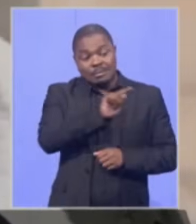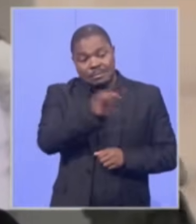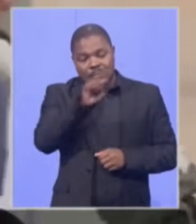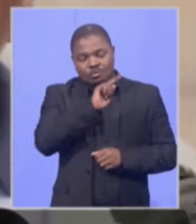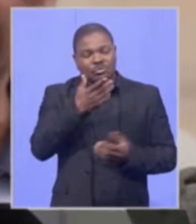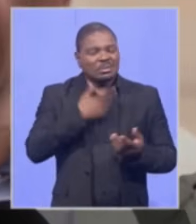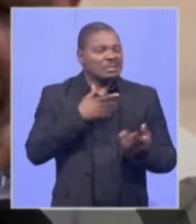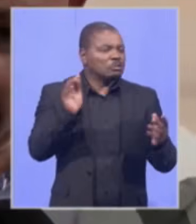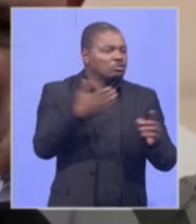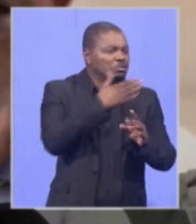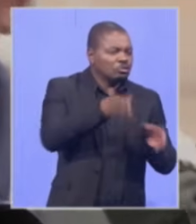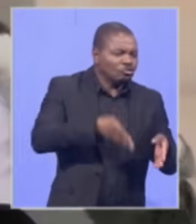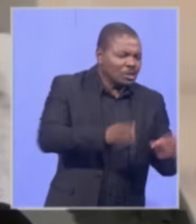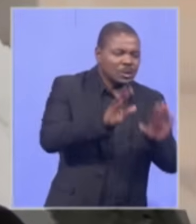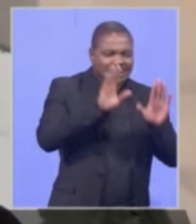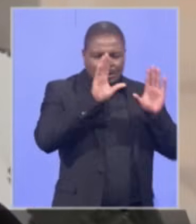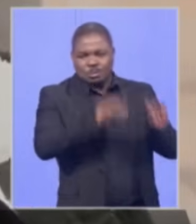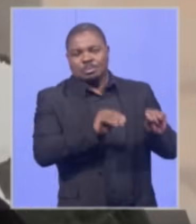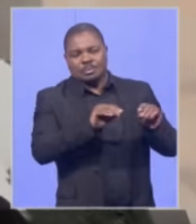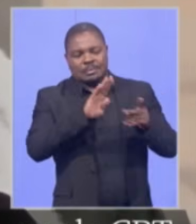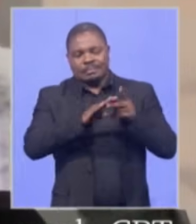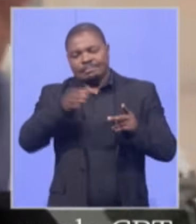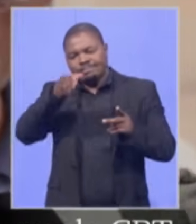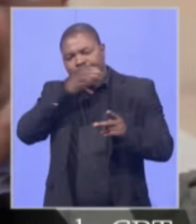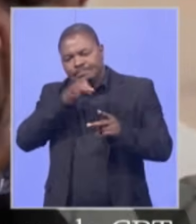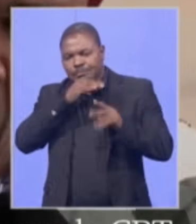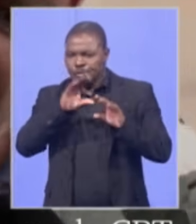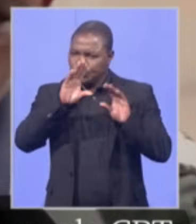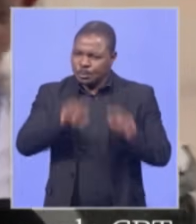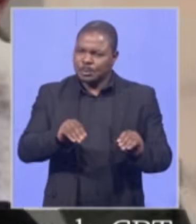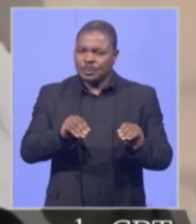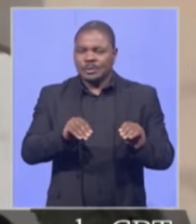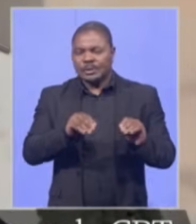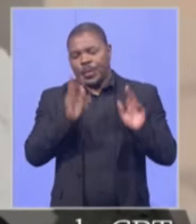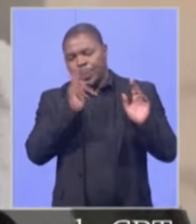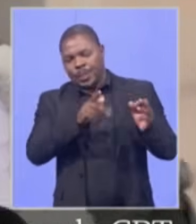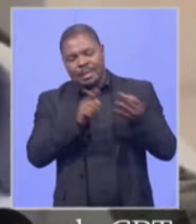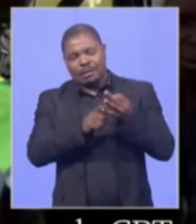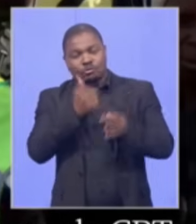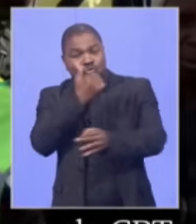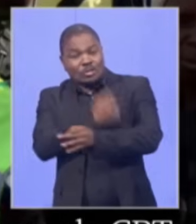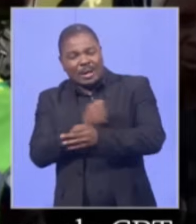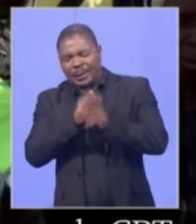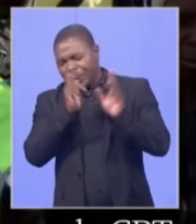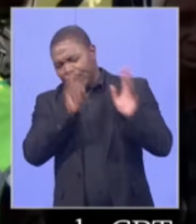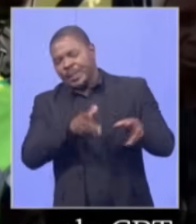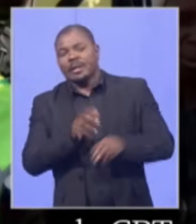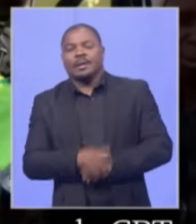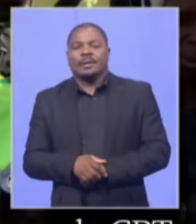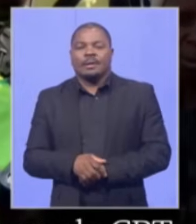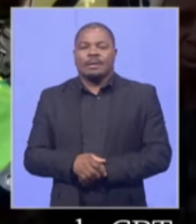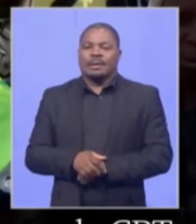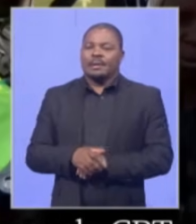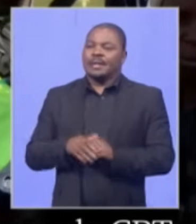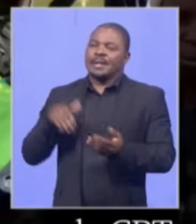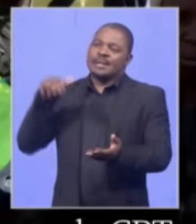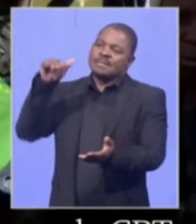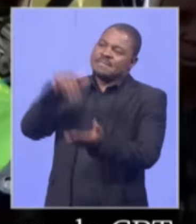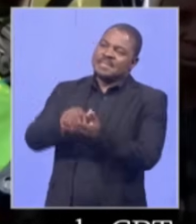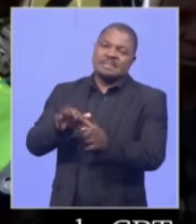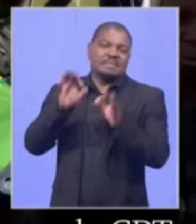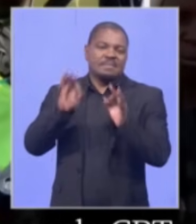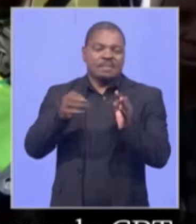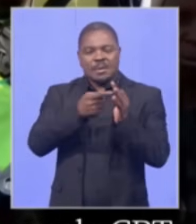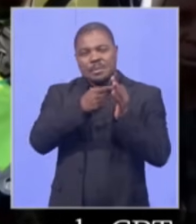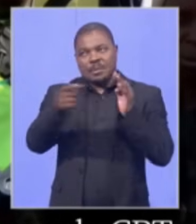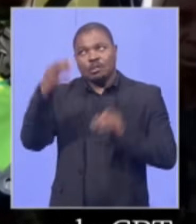street, they must stay away from the alcoholic, they must stay away from the drugs. Gabe a leeto le phethilwe